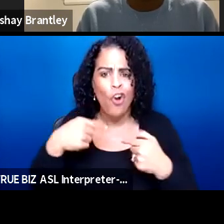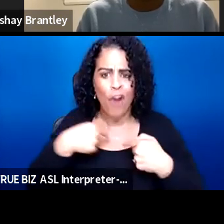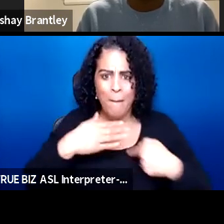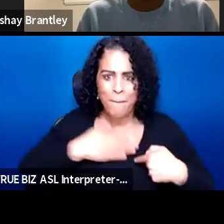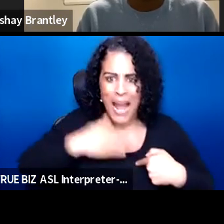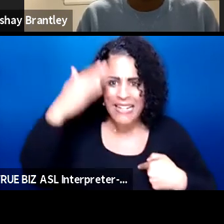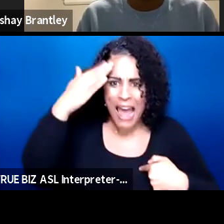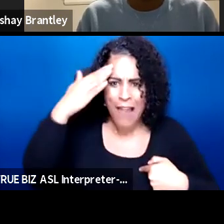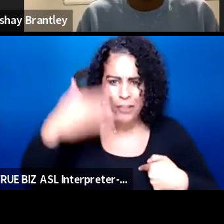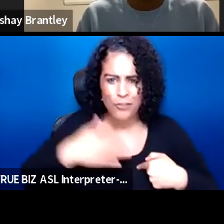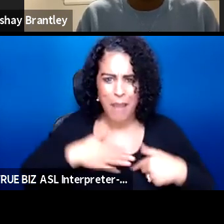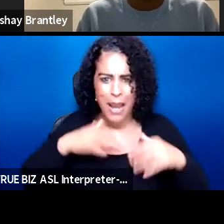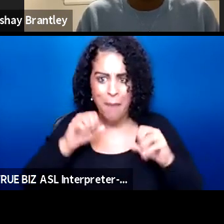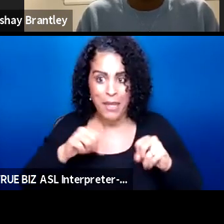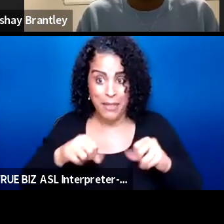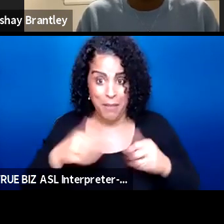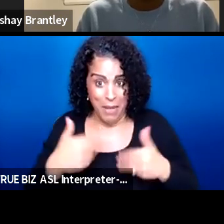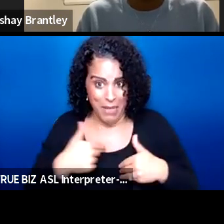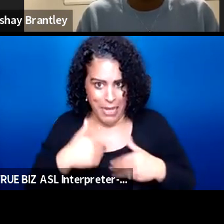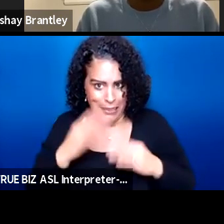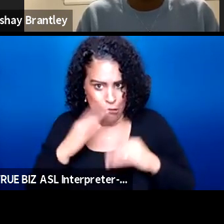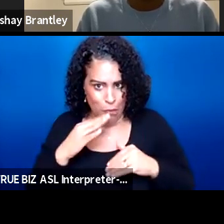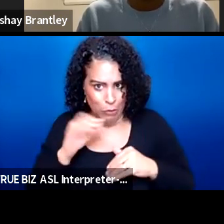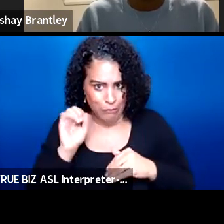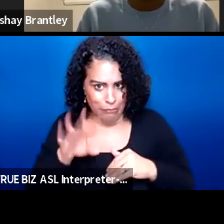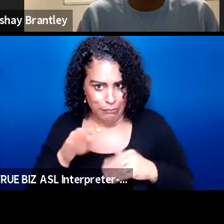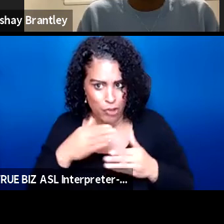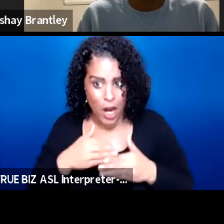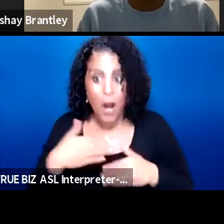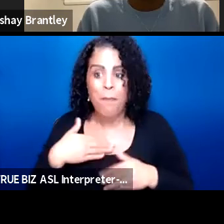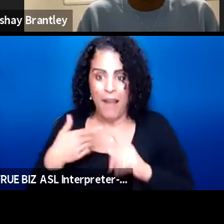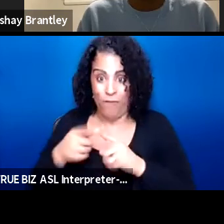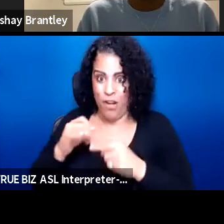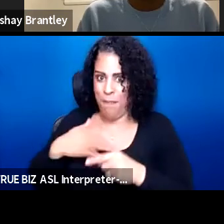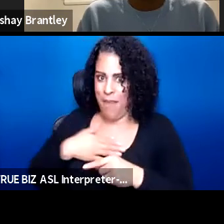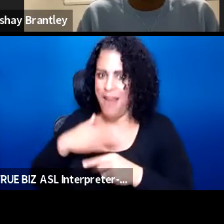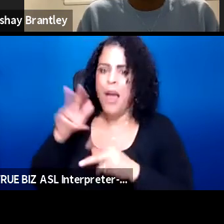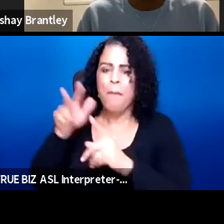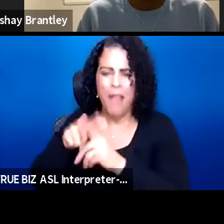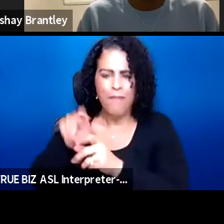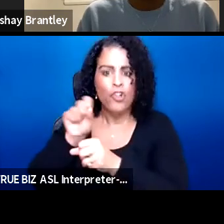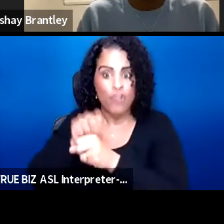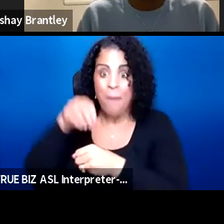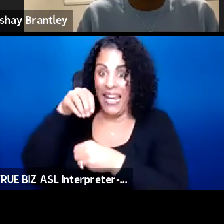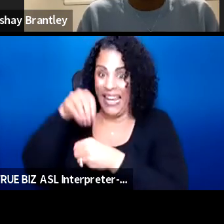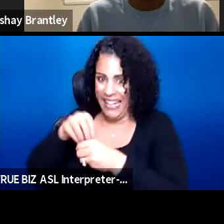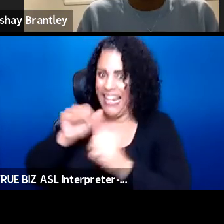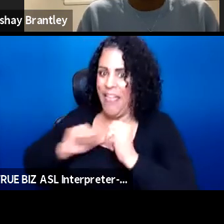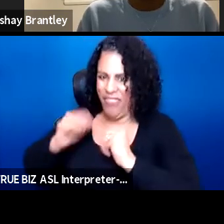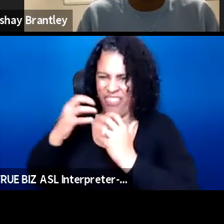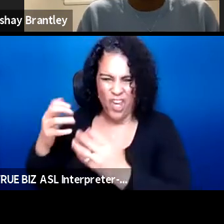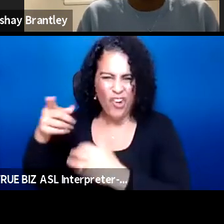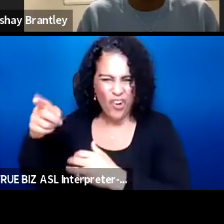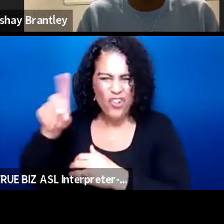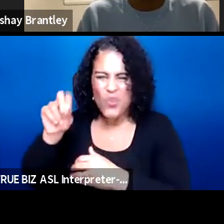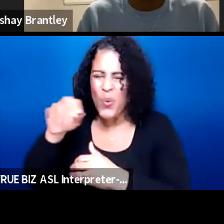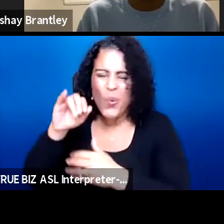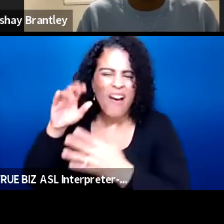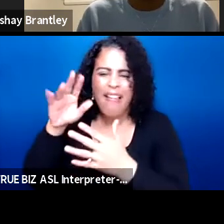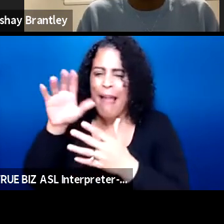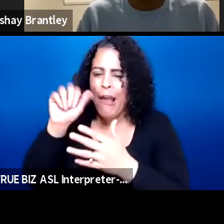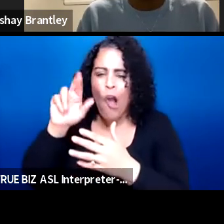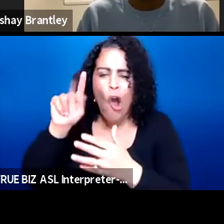I might get in trouble for sharing this, but a friend of mine applied for a job at a theater to do some sort of, like, artistic directing